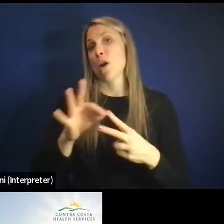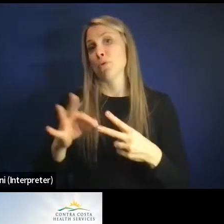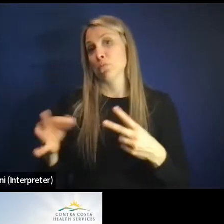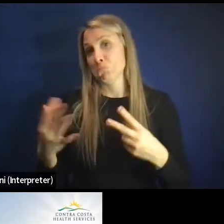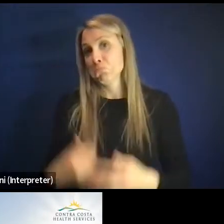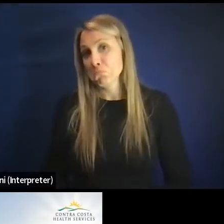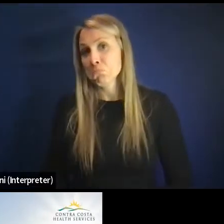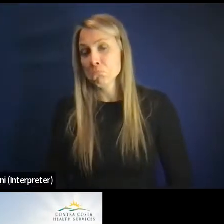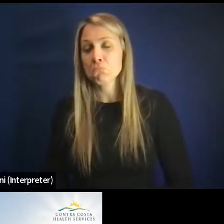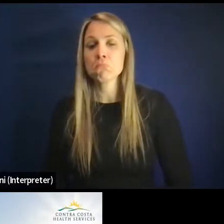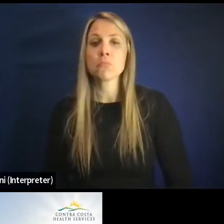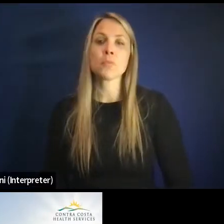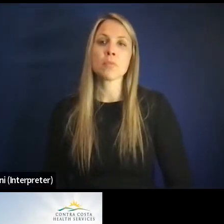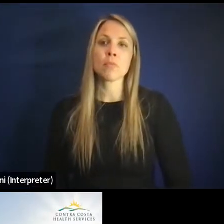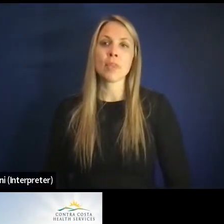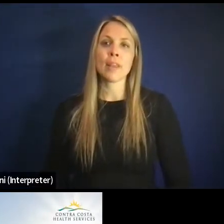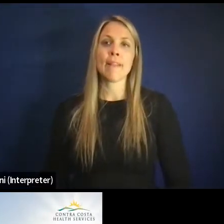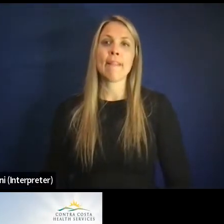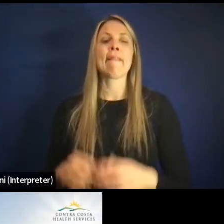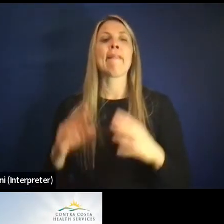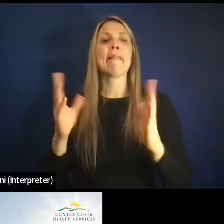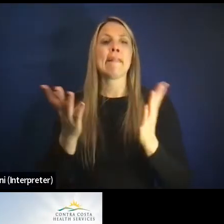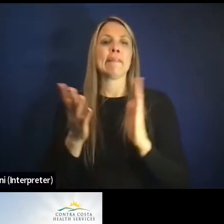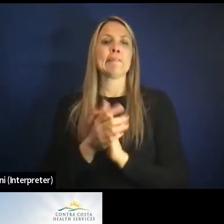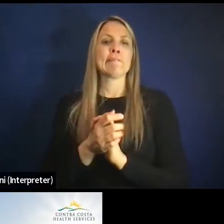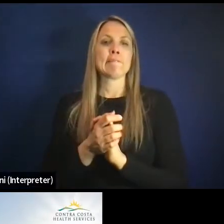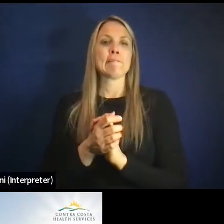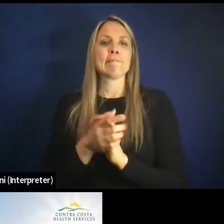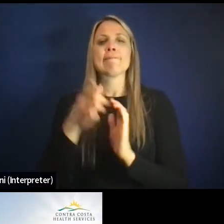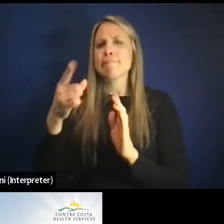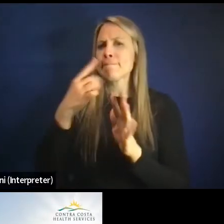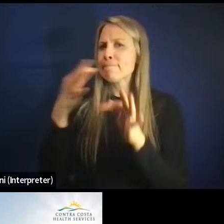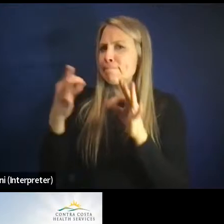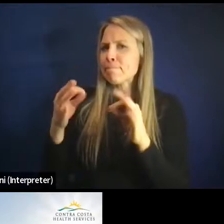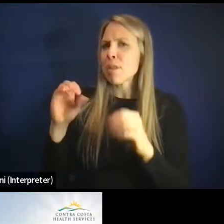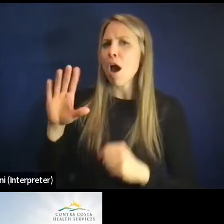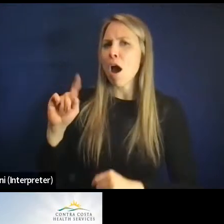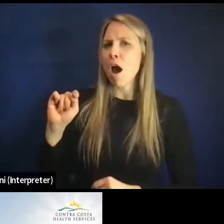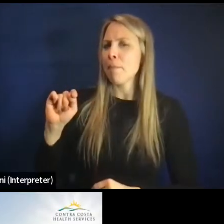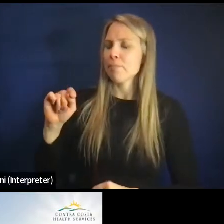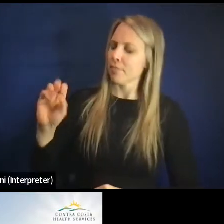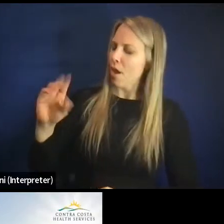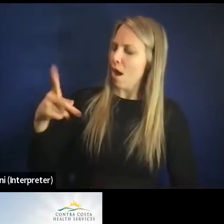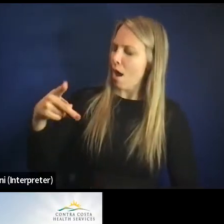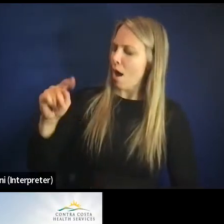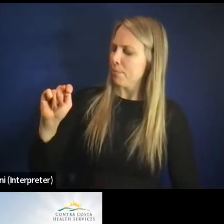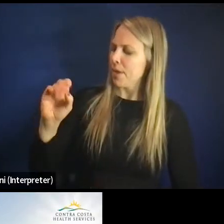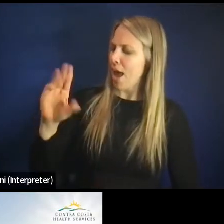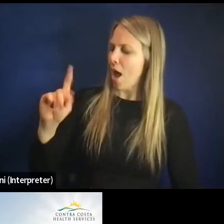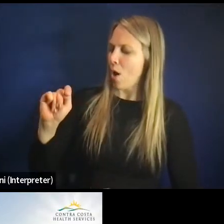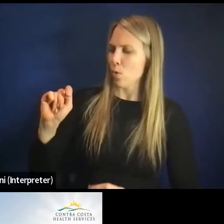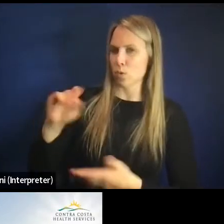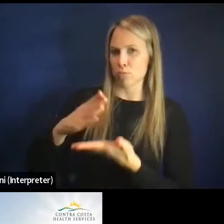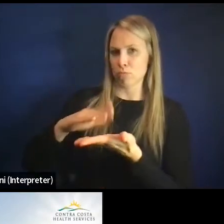option. So other than you covered the opt-out category, another question that is